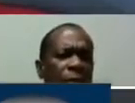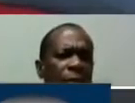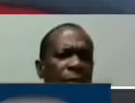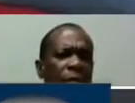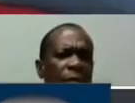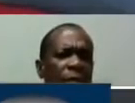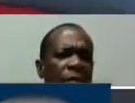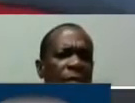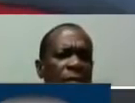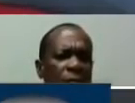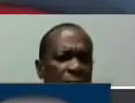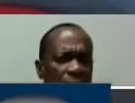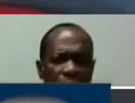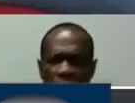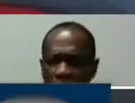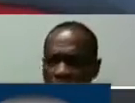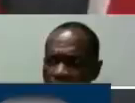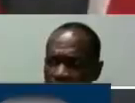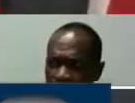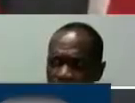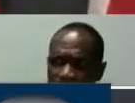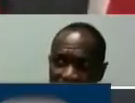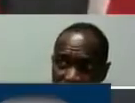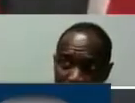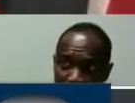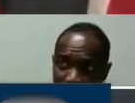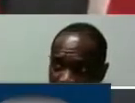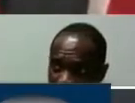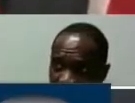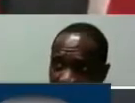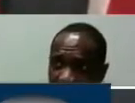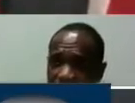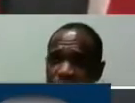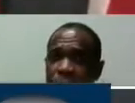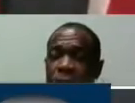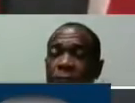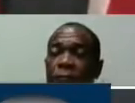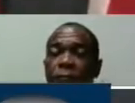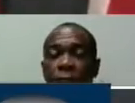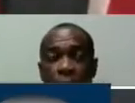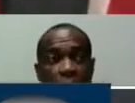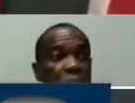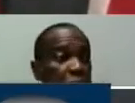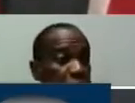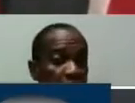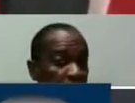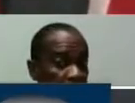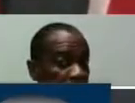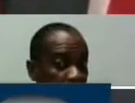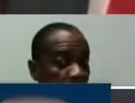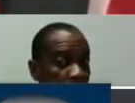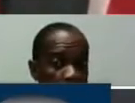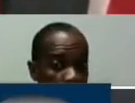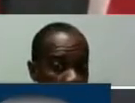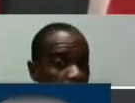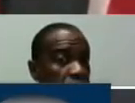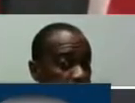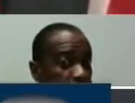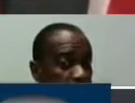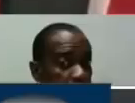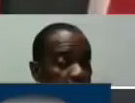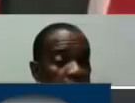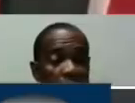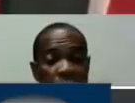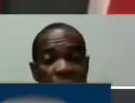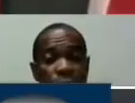that and that led to, in part, the decision? Well, the initiative is still worthwhile, it's still working, and it is one of the few options that